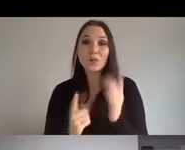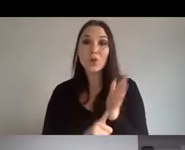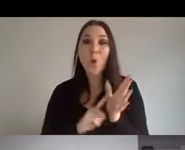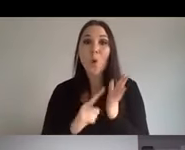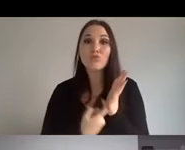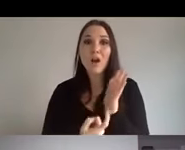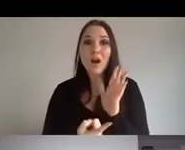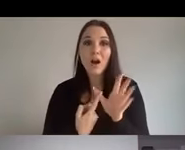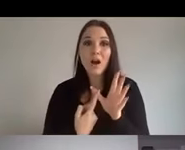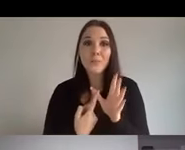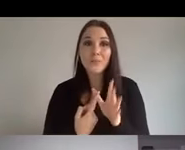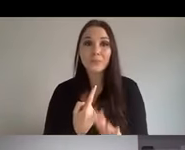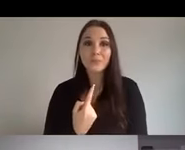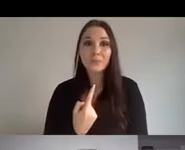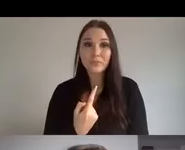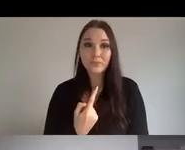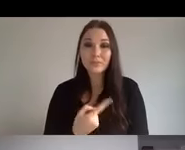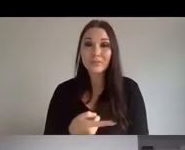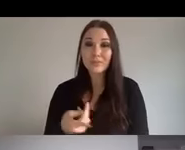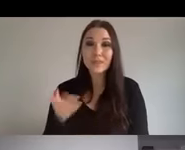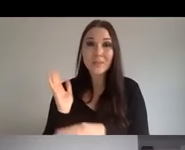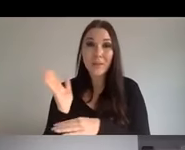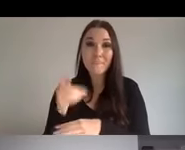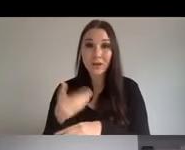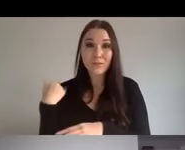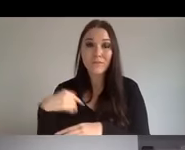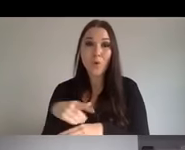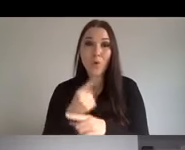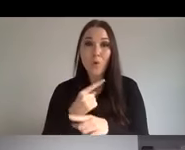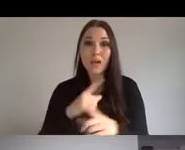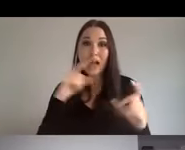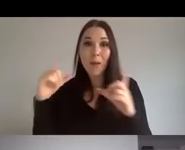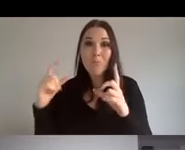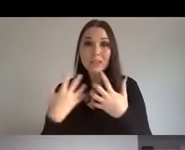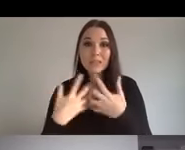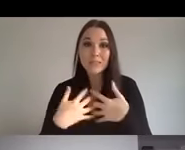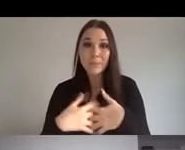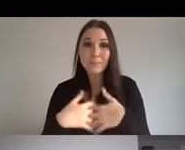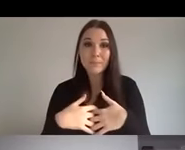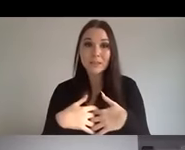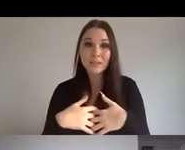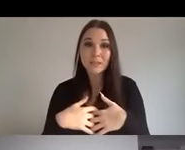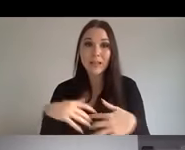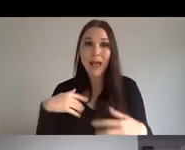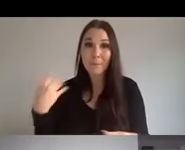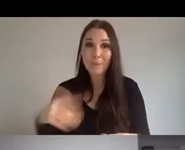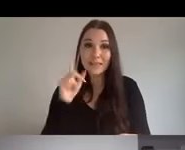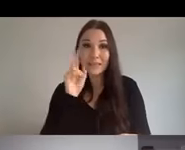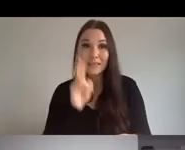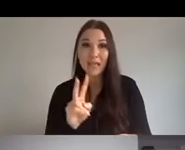suppose one thing we were speaking about before this was camera systems. I've seen a lot